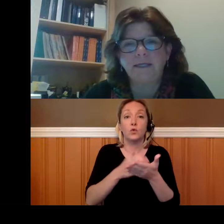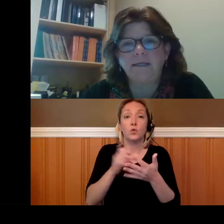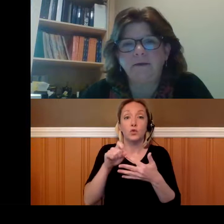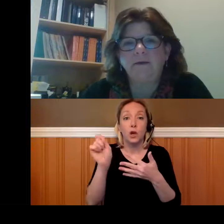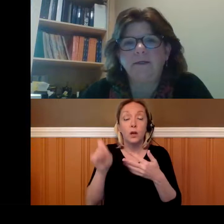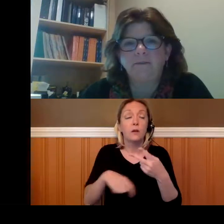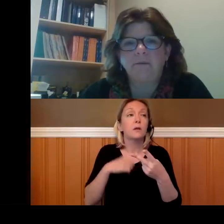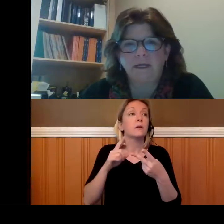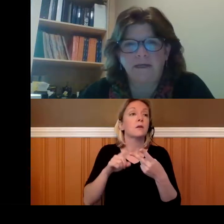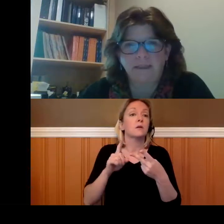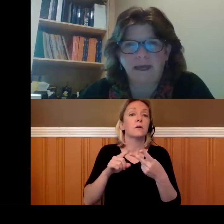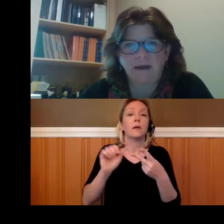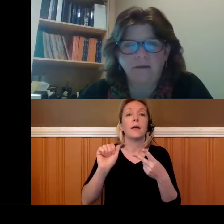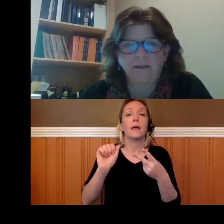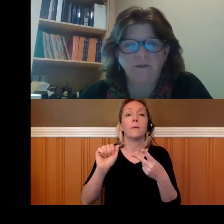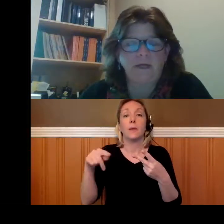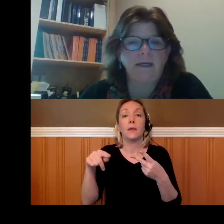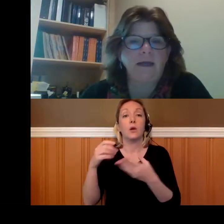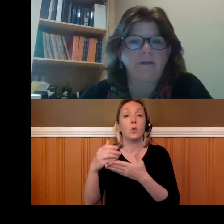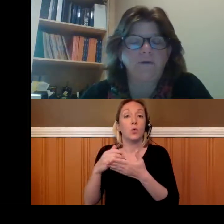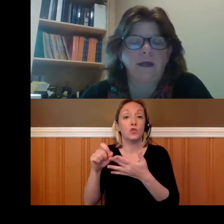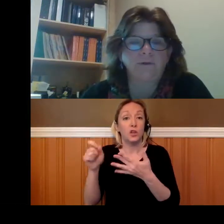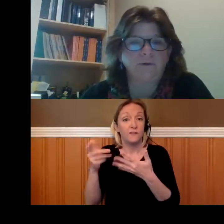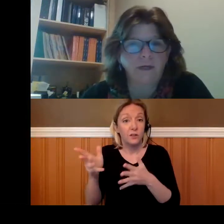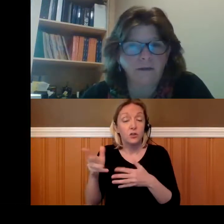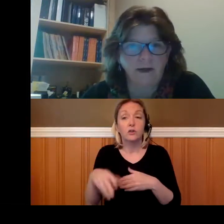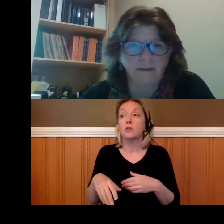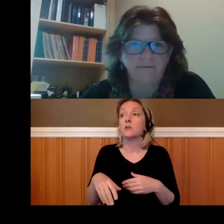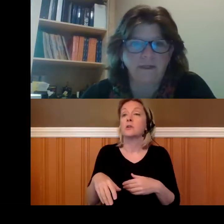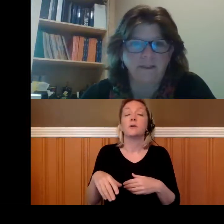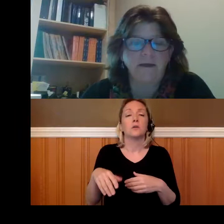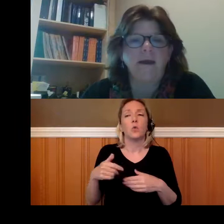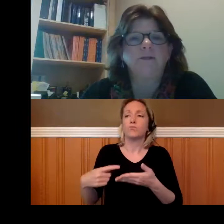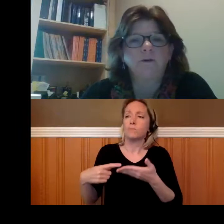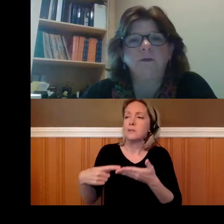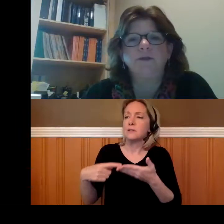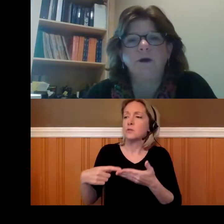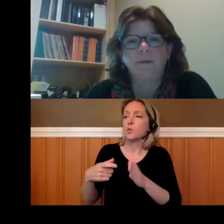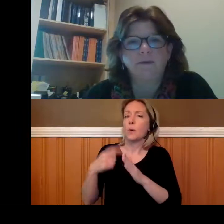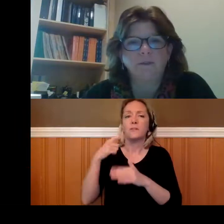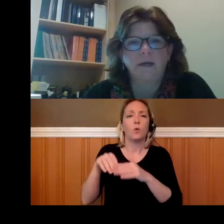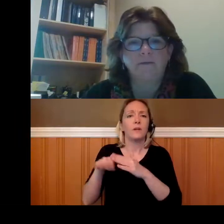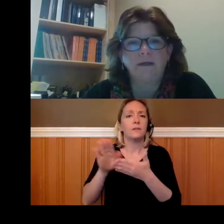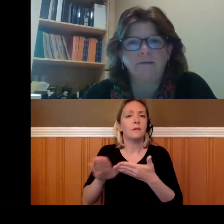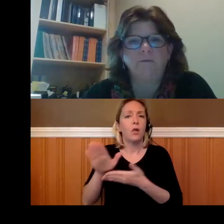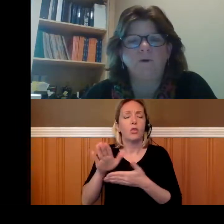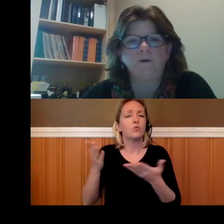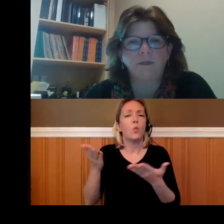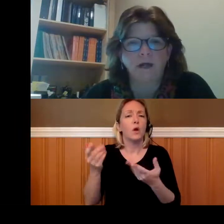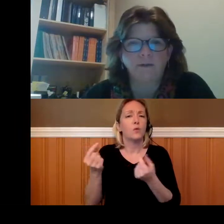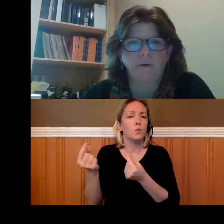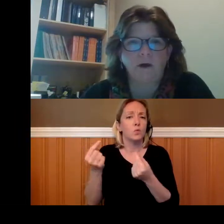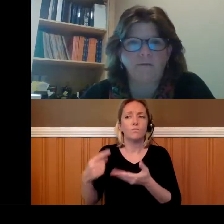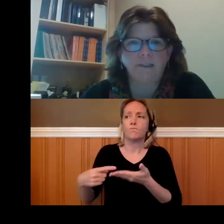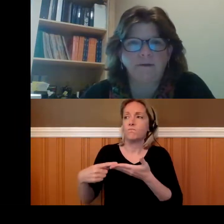to get into that college? Do they need extracurricular activities? So you want to talk about those kind of things. What are those college requirements?